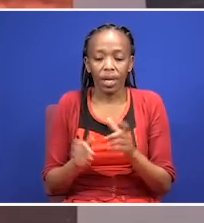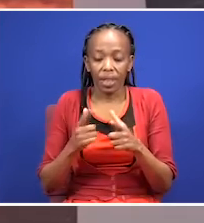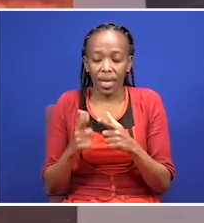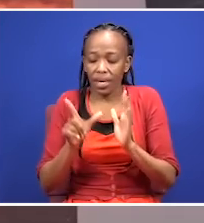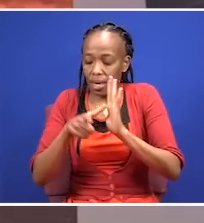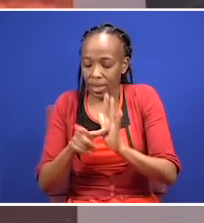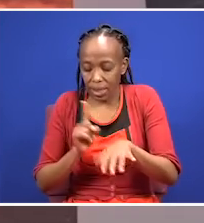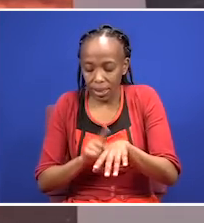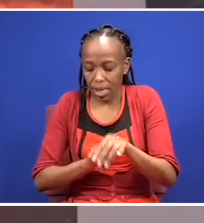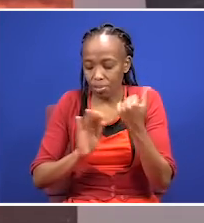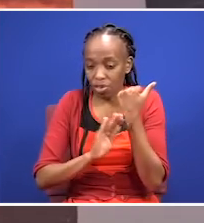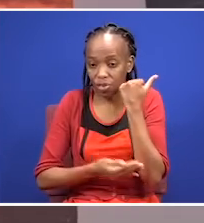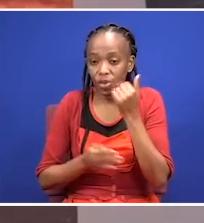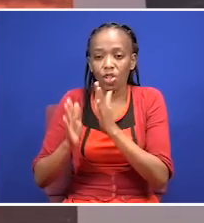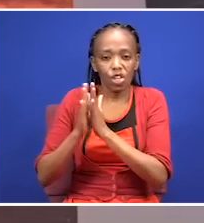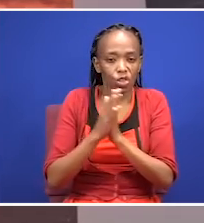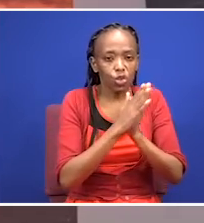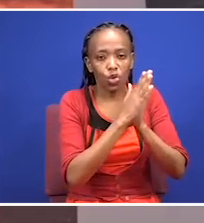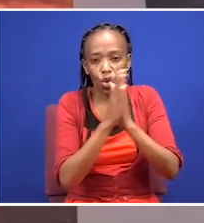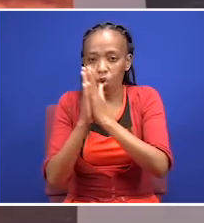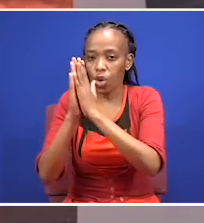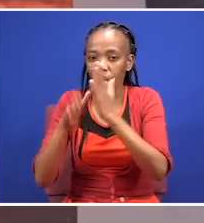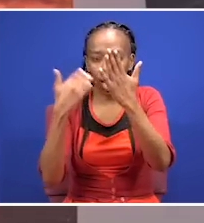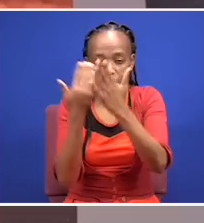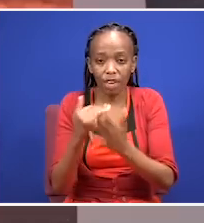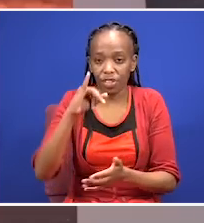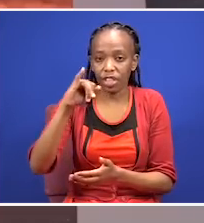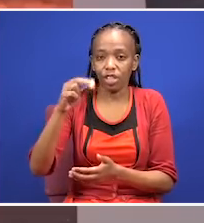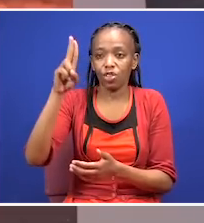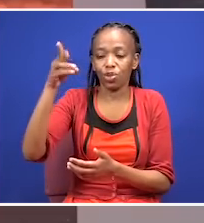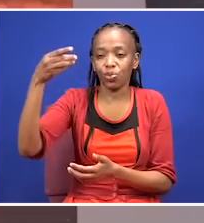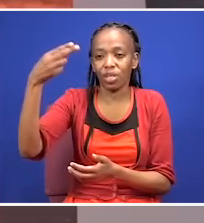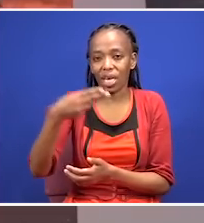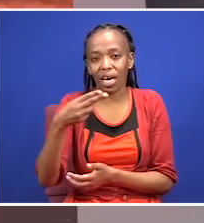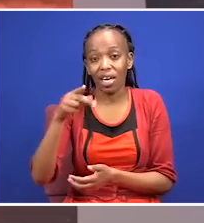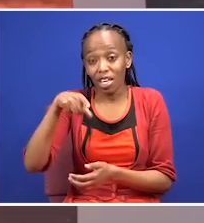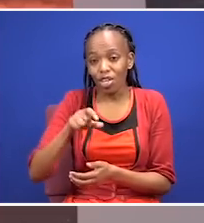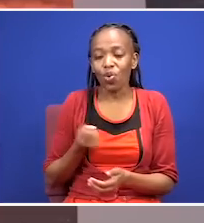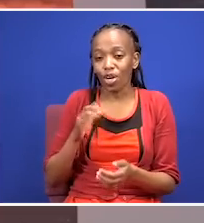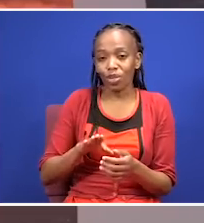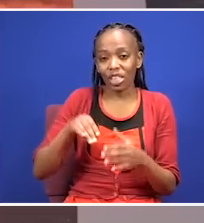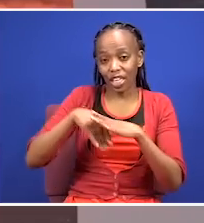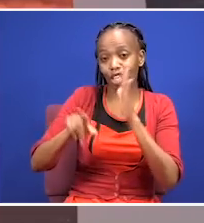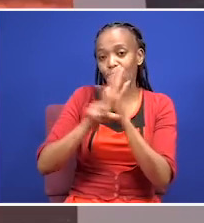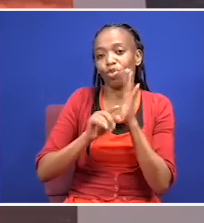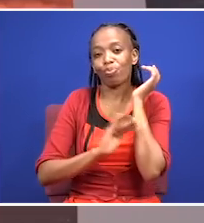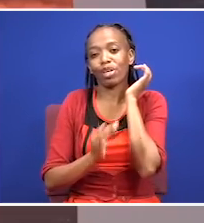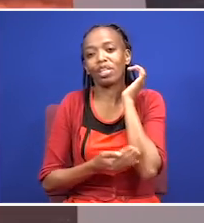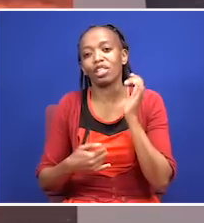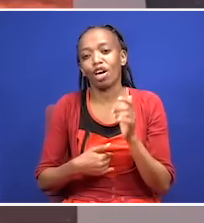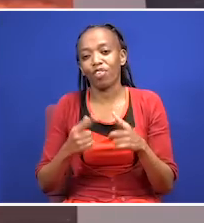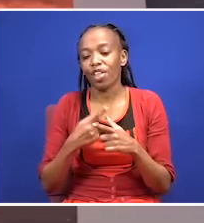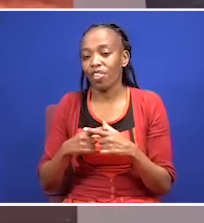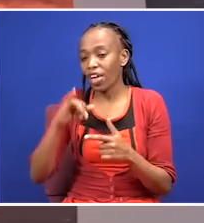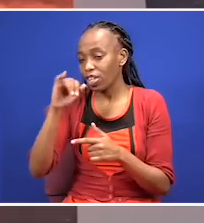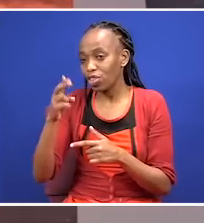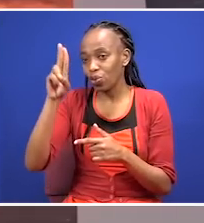conception a story went round and got to judah that hey behold your daughter-in-law is pregnant and what does judah